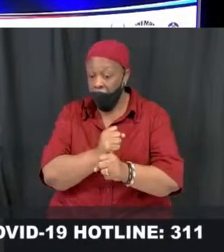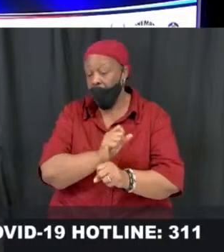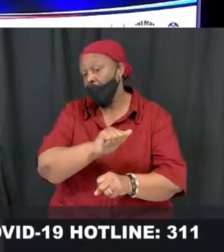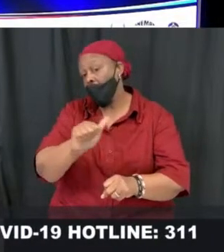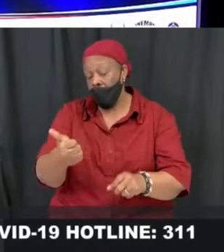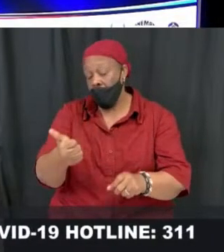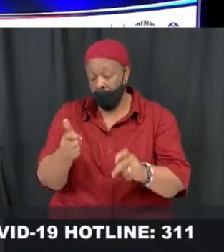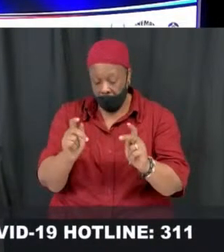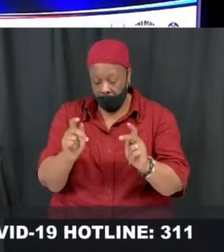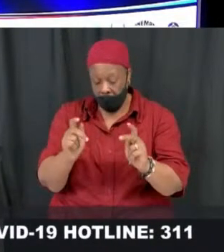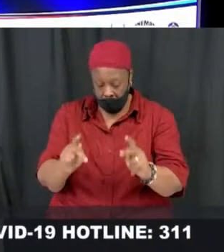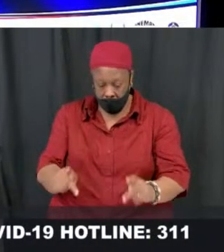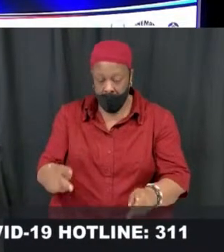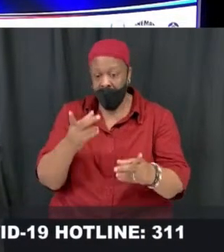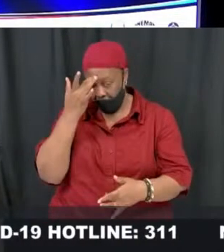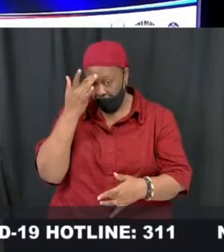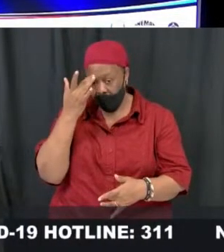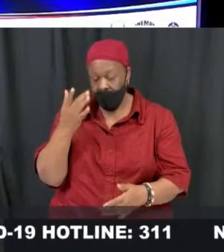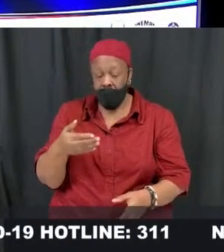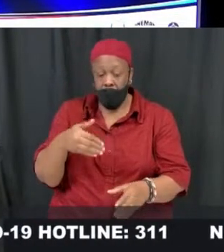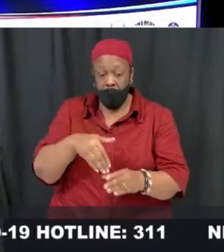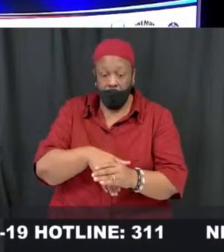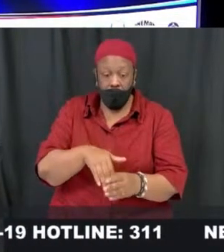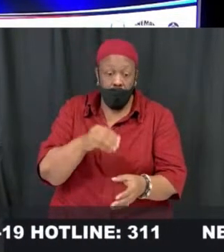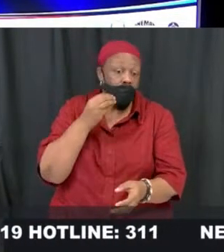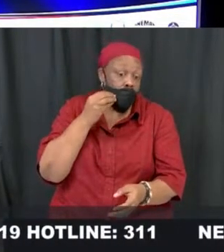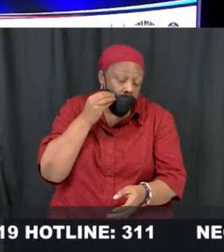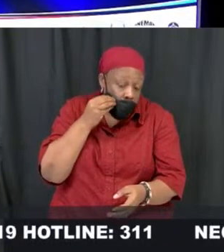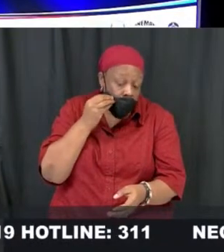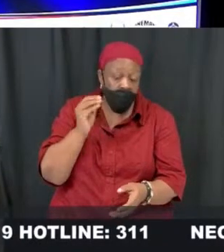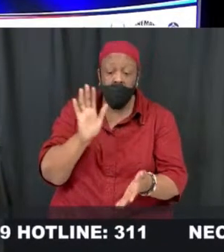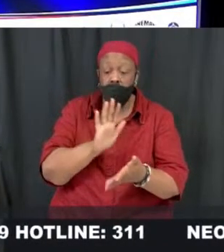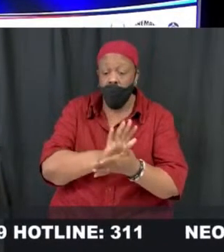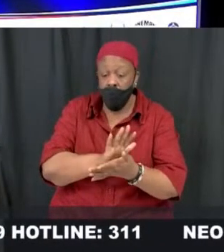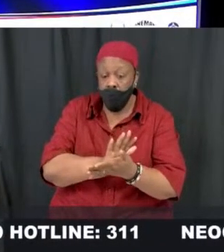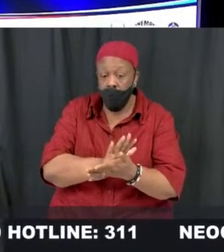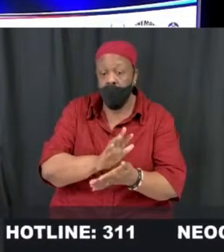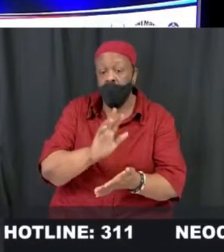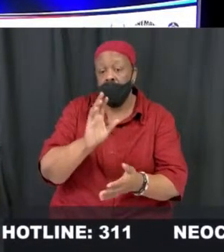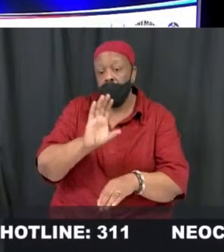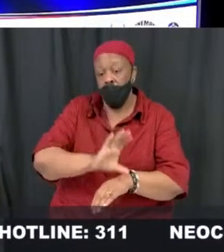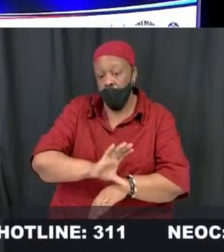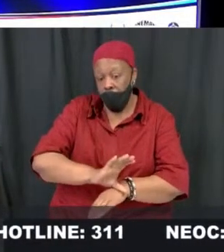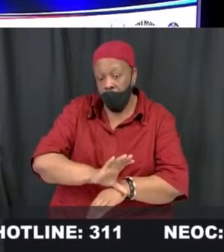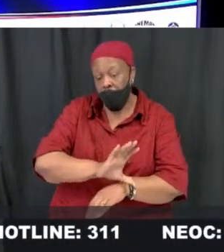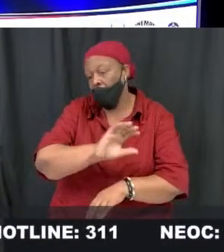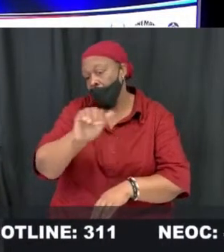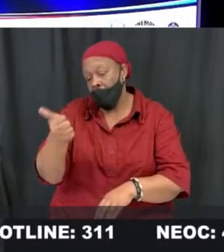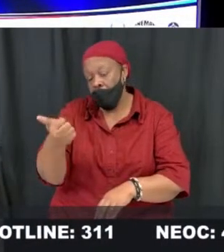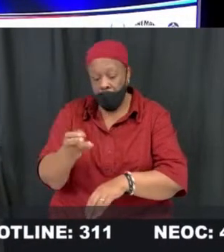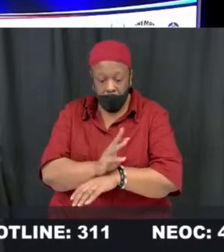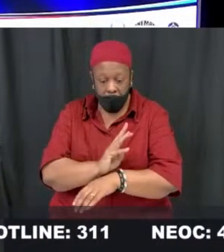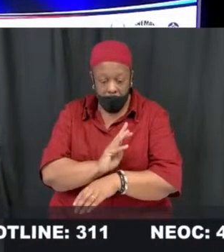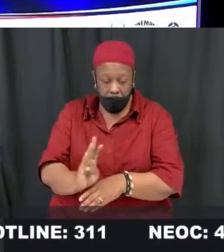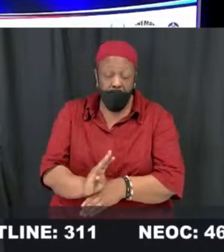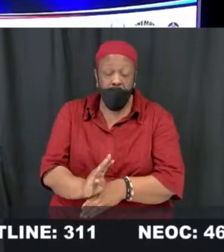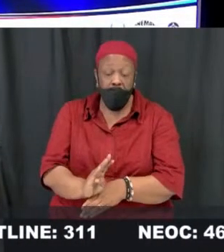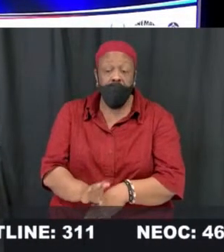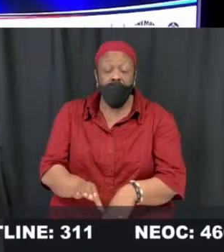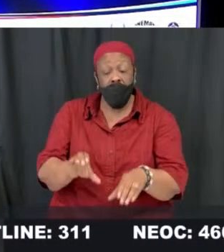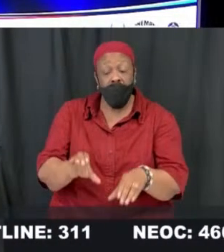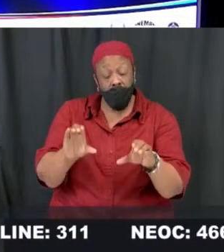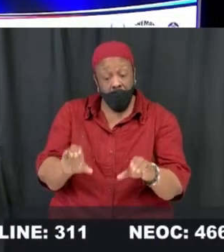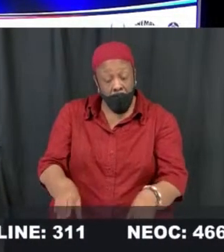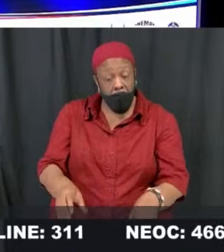your homes and schools and churches, business. More importantly, you may jeopardize your own life.